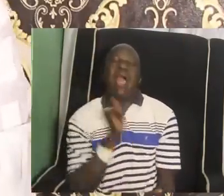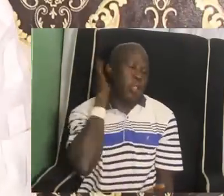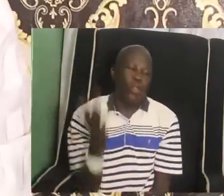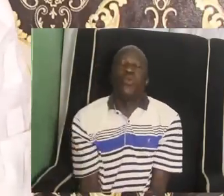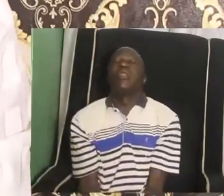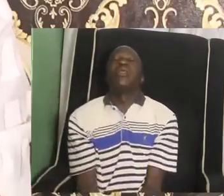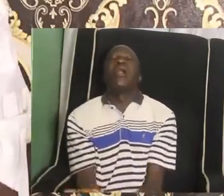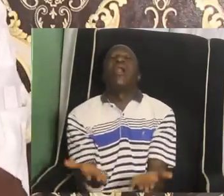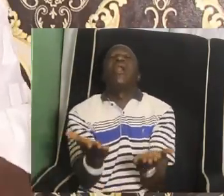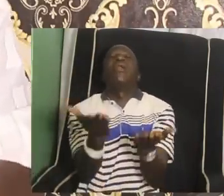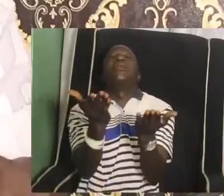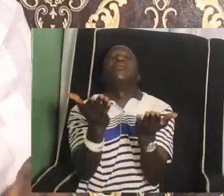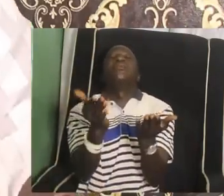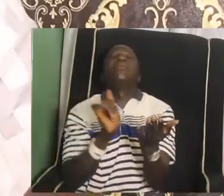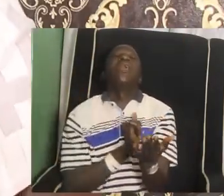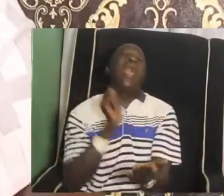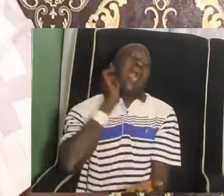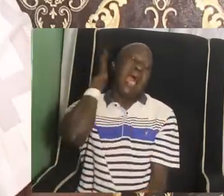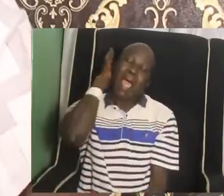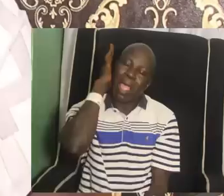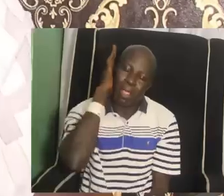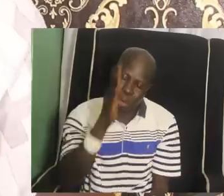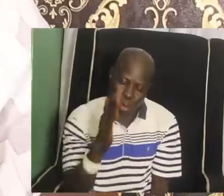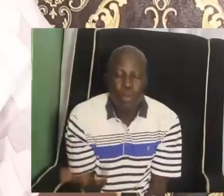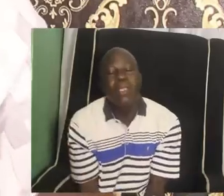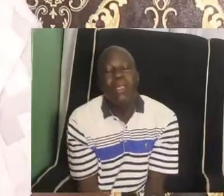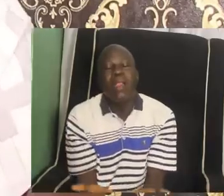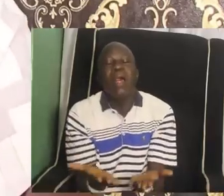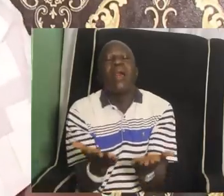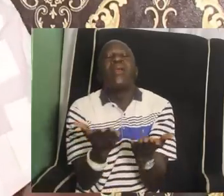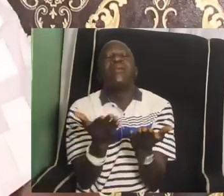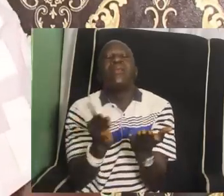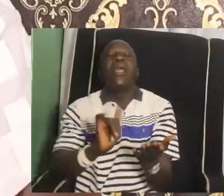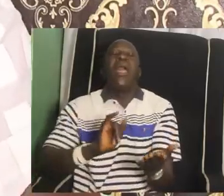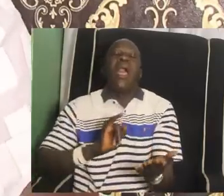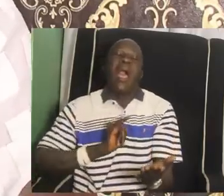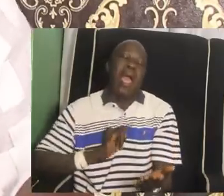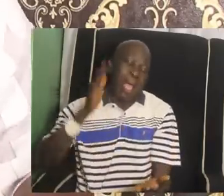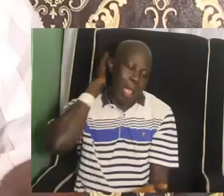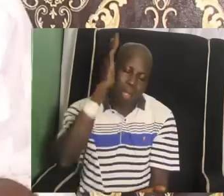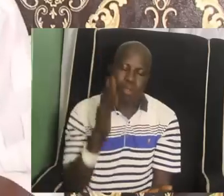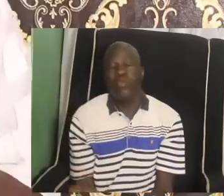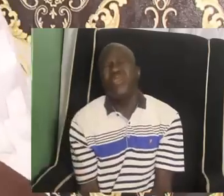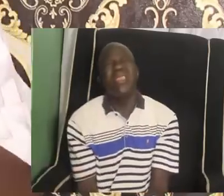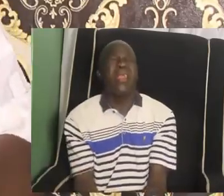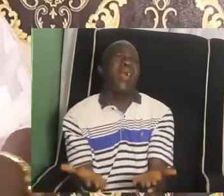Mercy will rise. So we want it. Mercy will rise. of Dide.